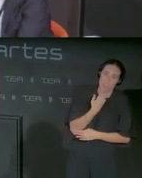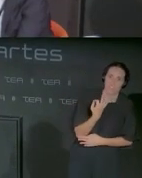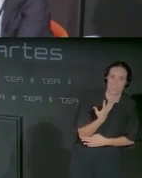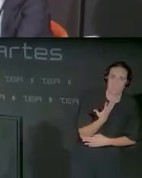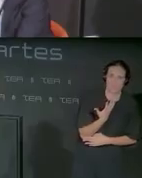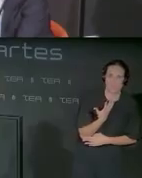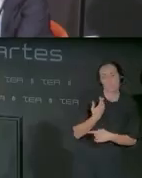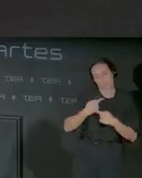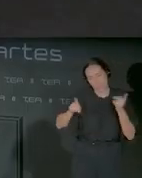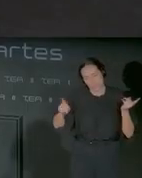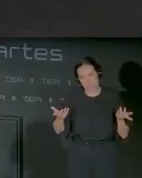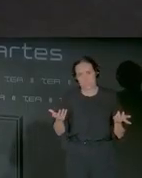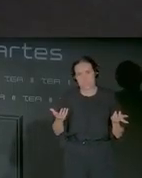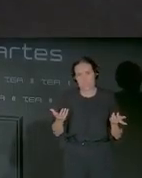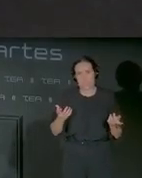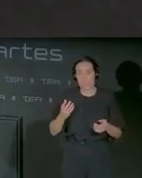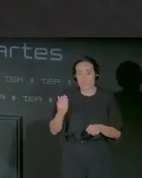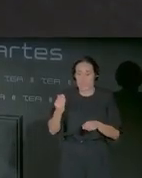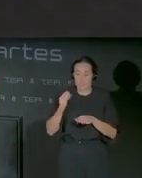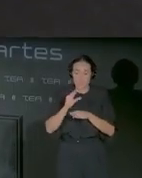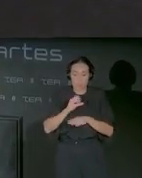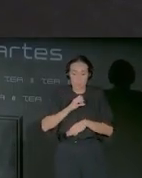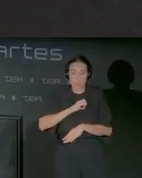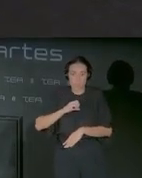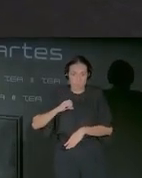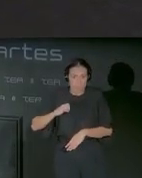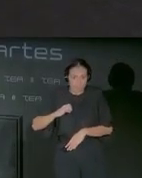industry experience and great industry knowledge and